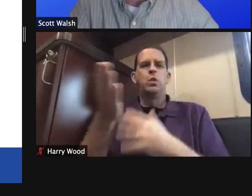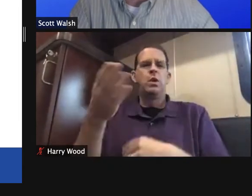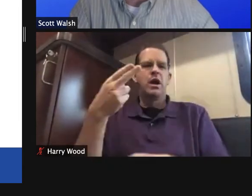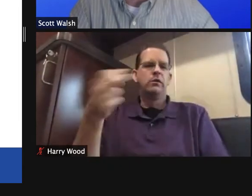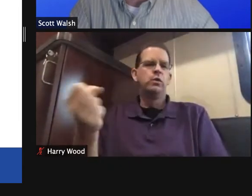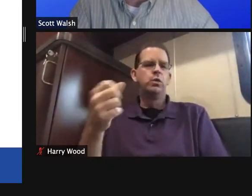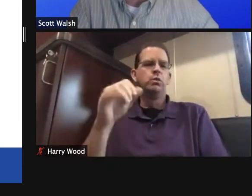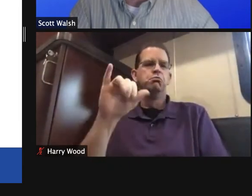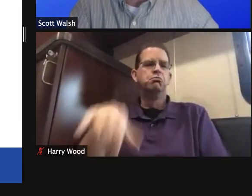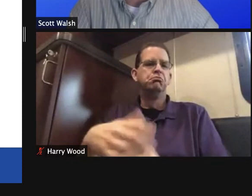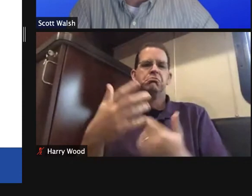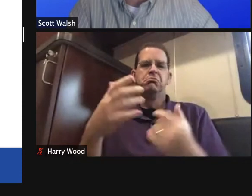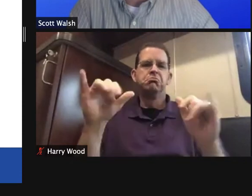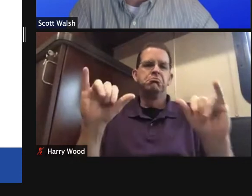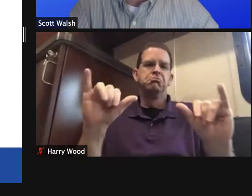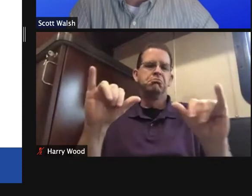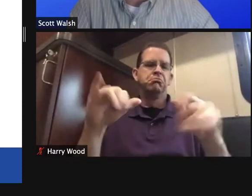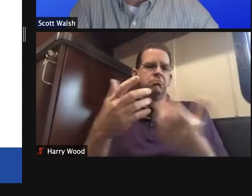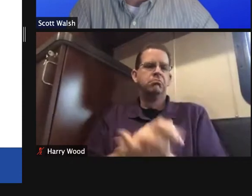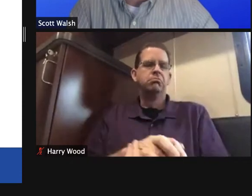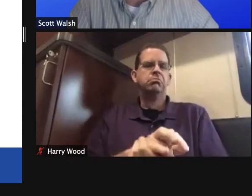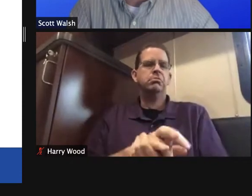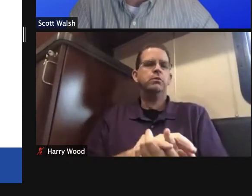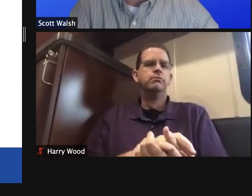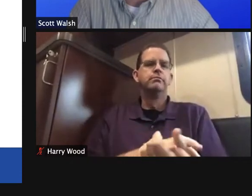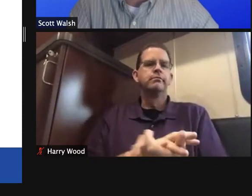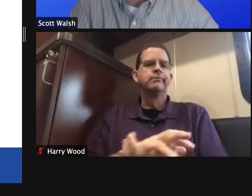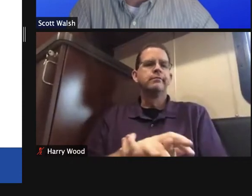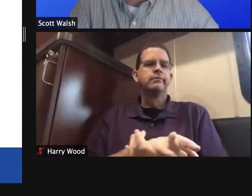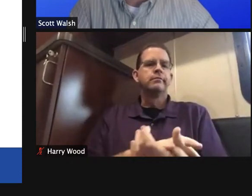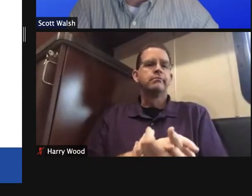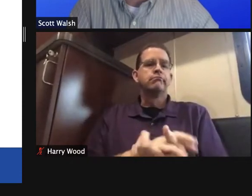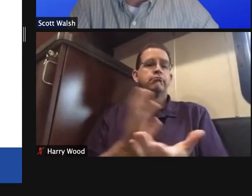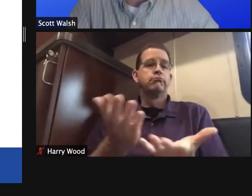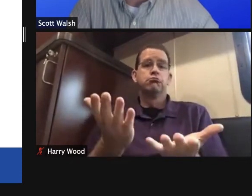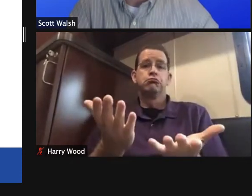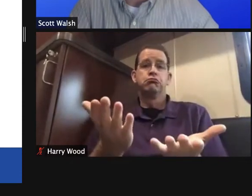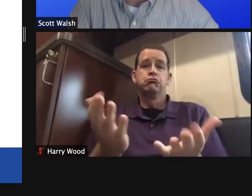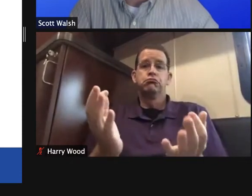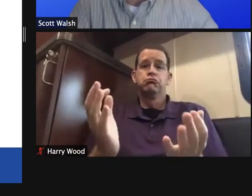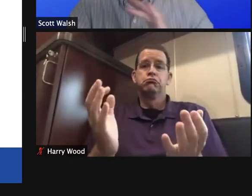um, hearing classroom. Um, and that lasted all throughout high school. Um,